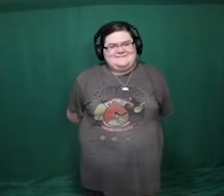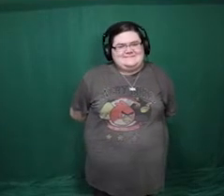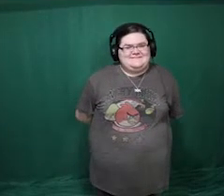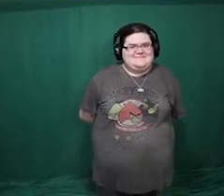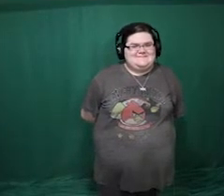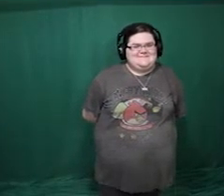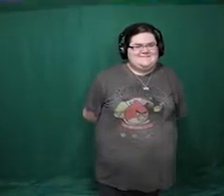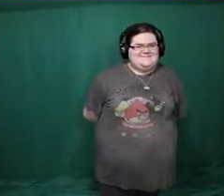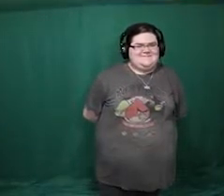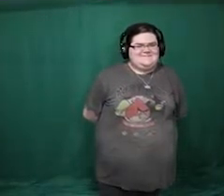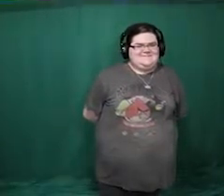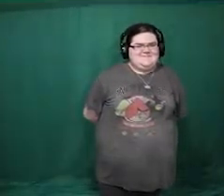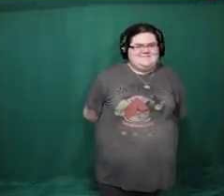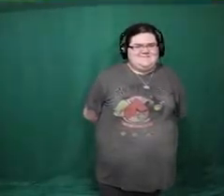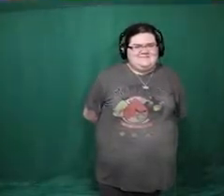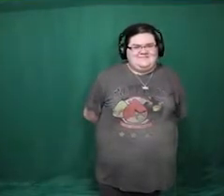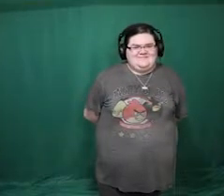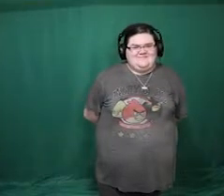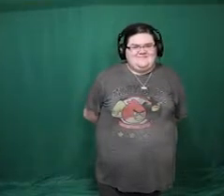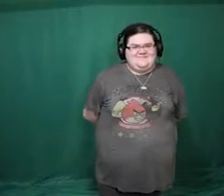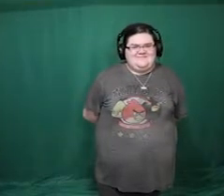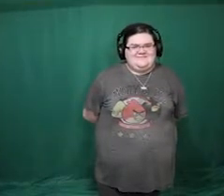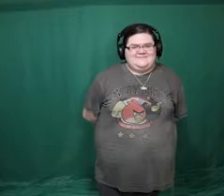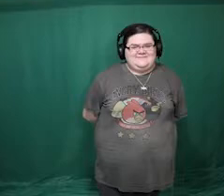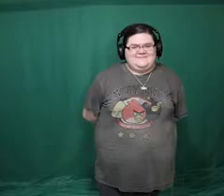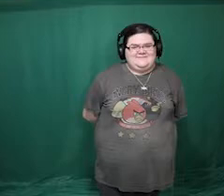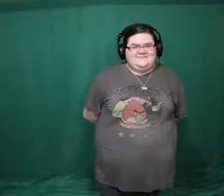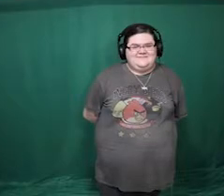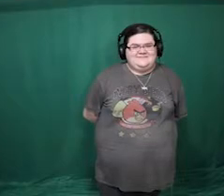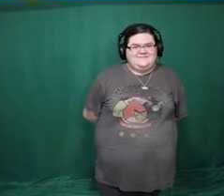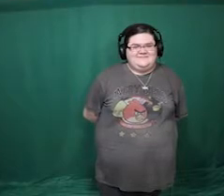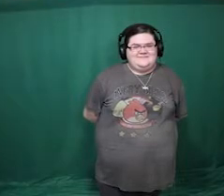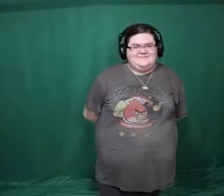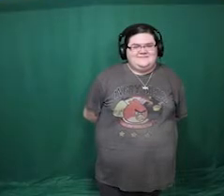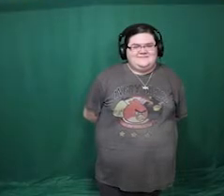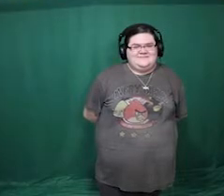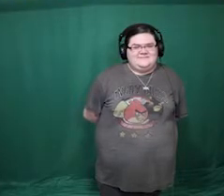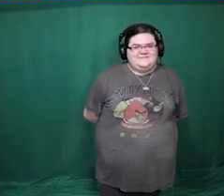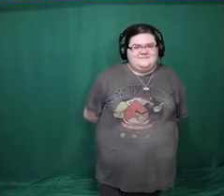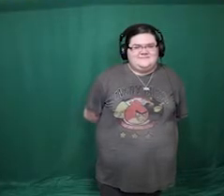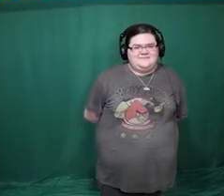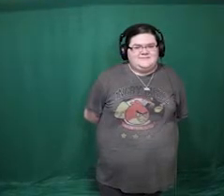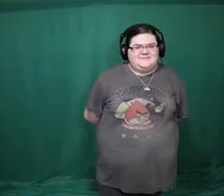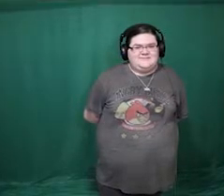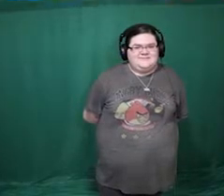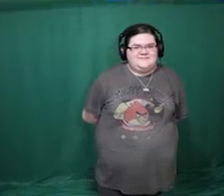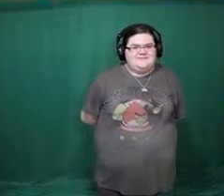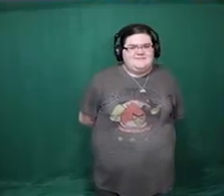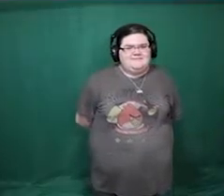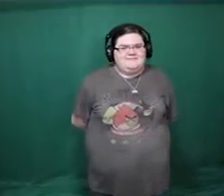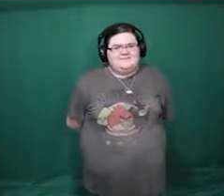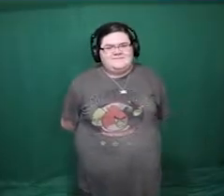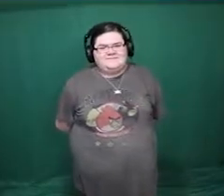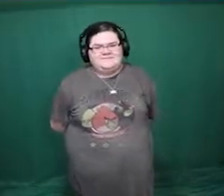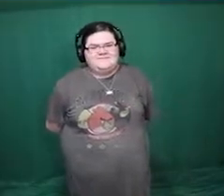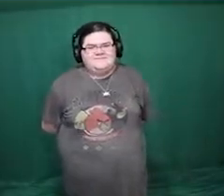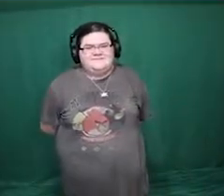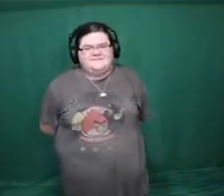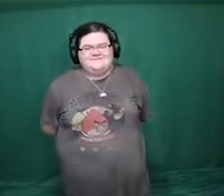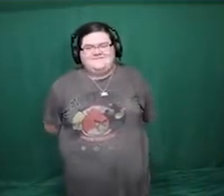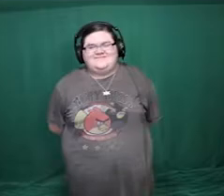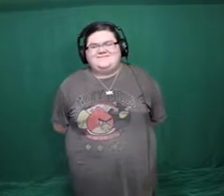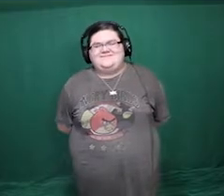We lost. On the map. Well, I couldn't see him. I swear he's I couldn't see anyone. I swear he flew off or some shit.